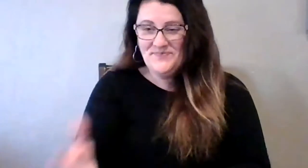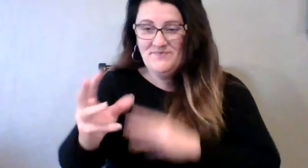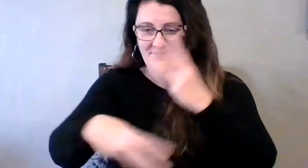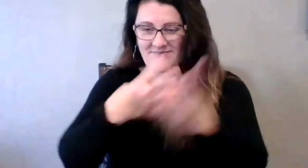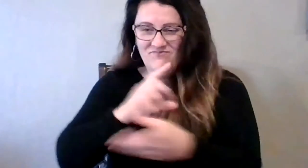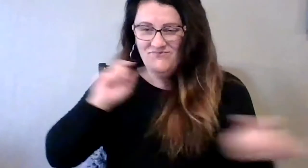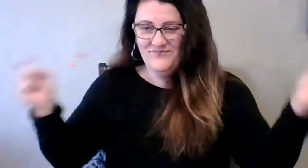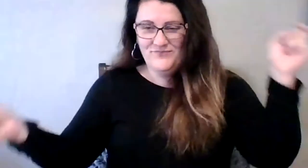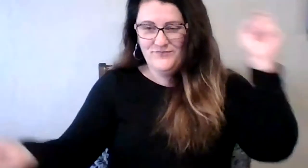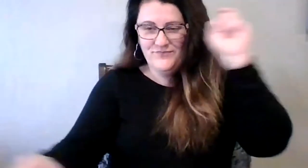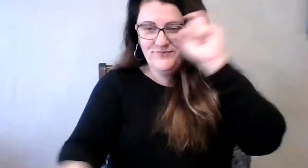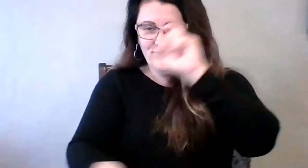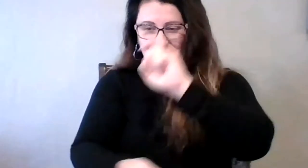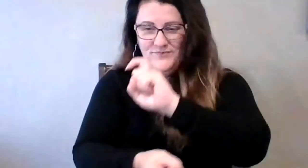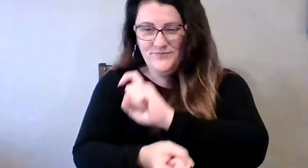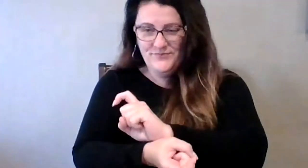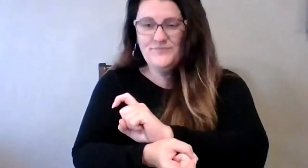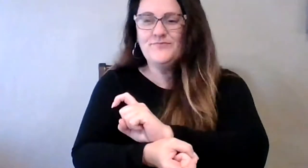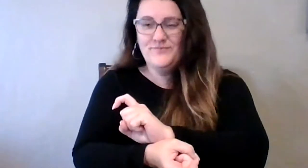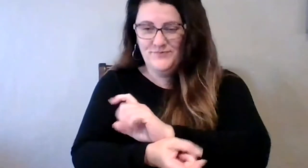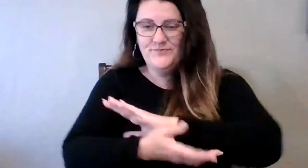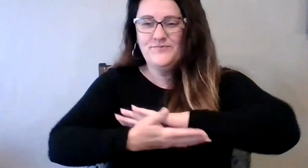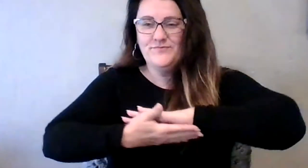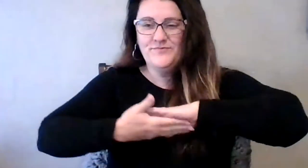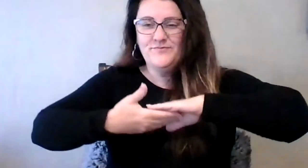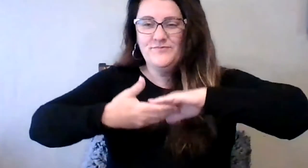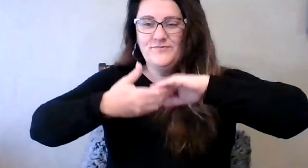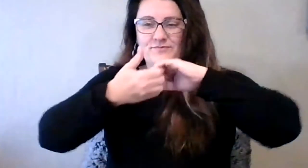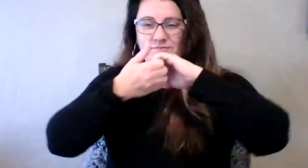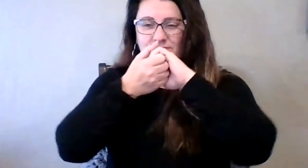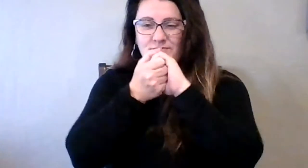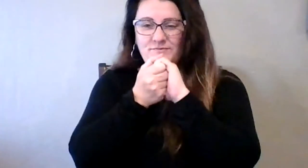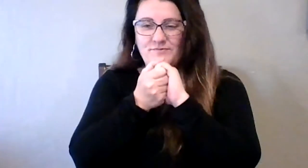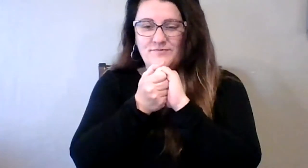a revolution. Sounds whisper.